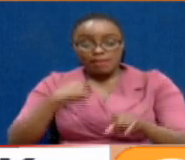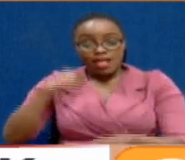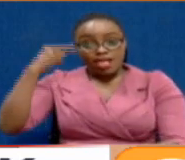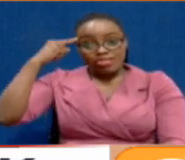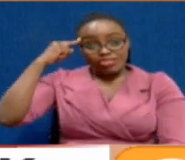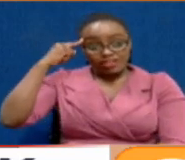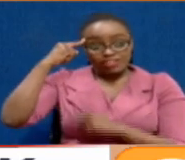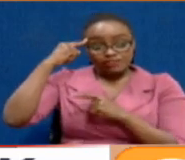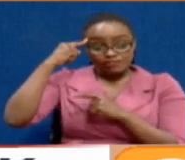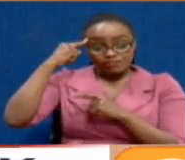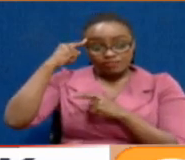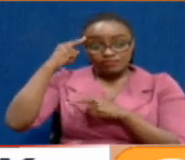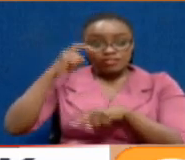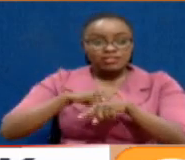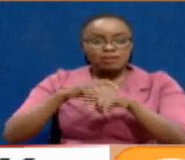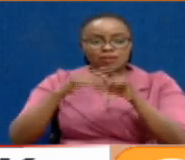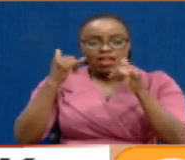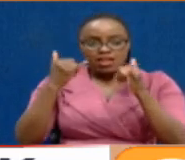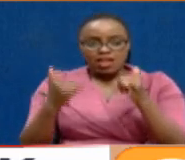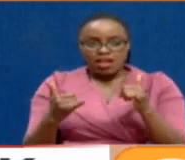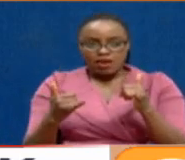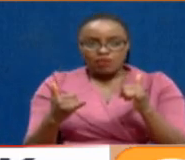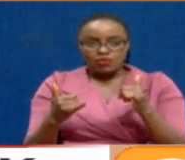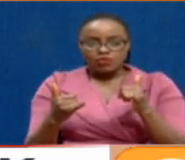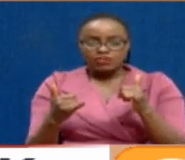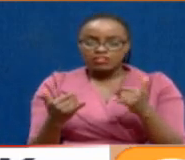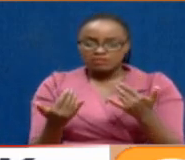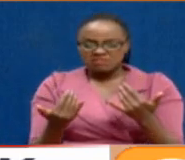think especially at this time of a pandemic,